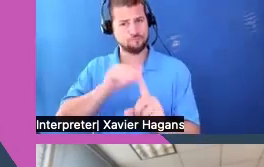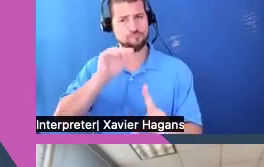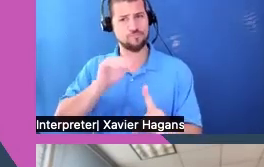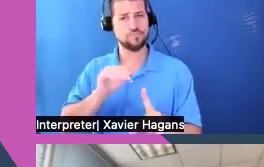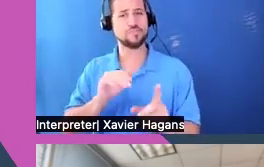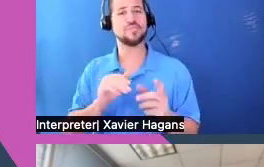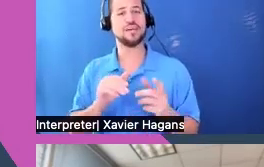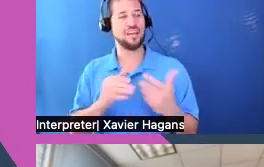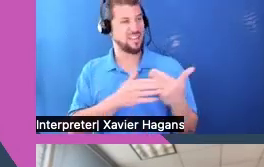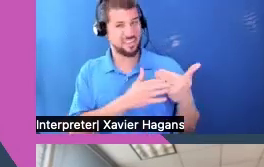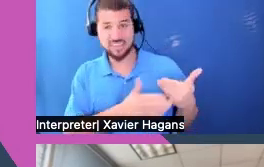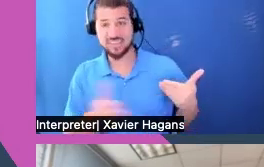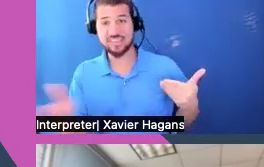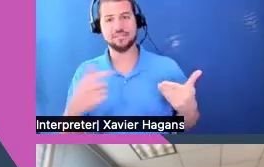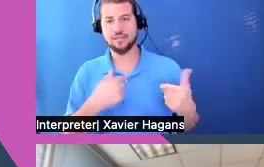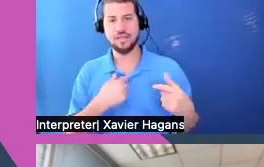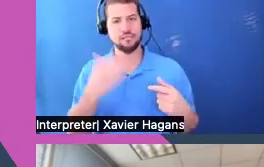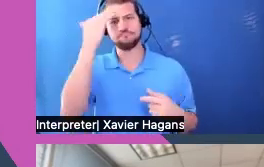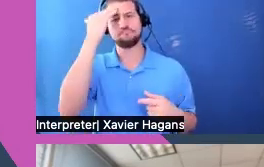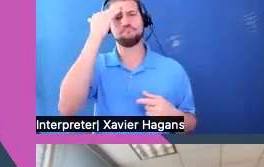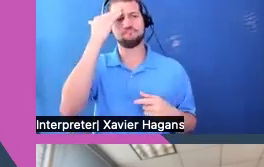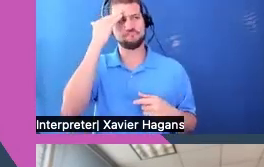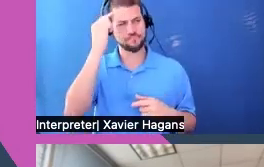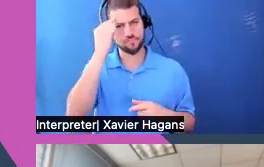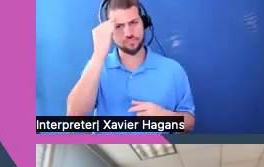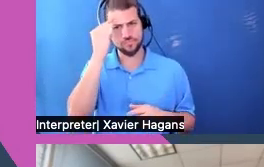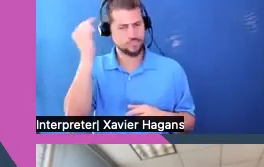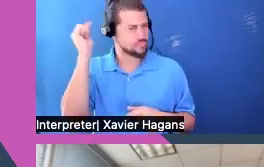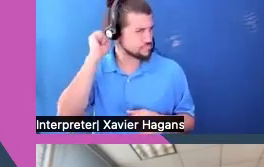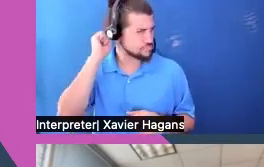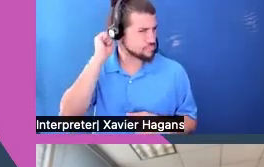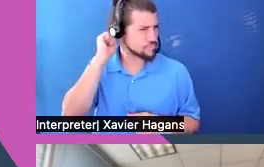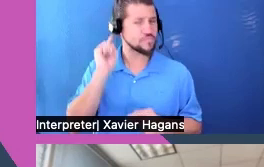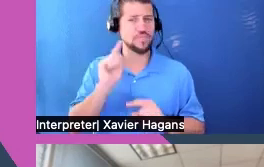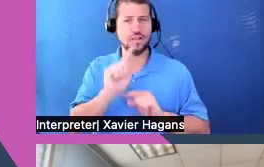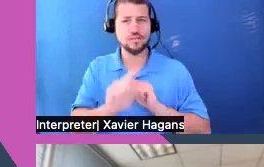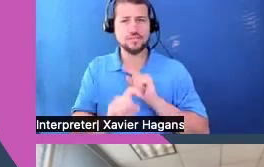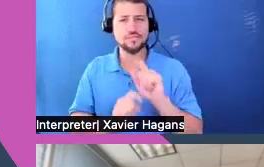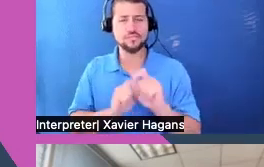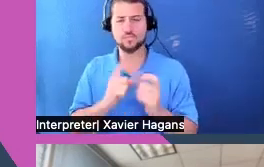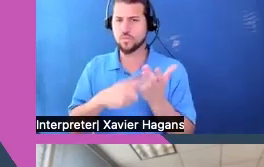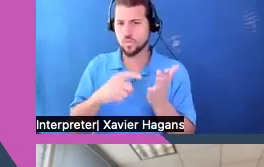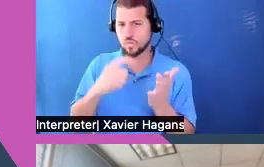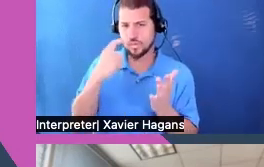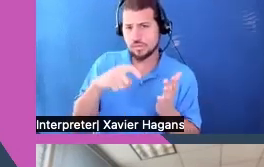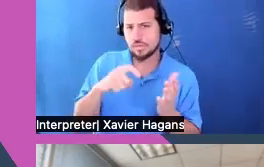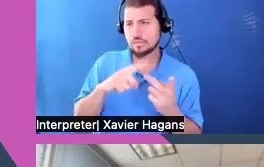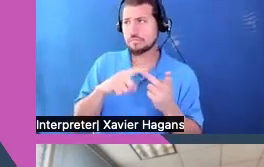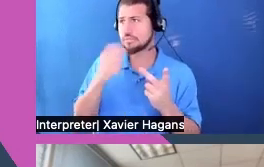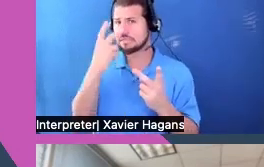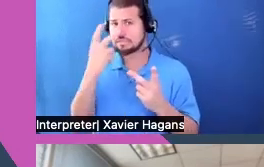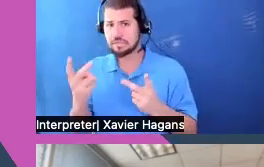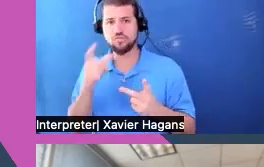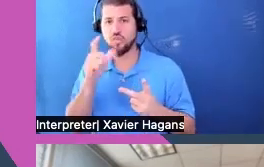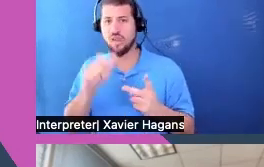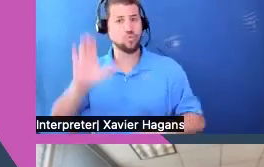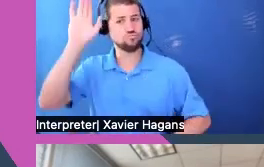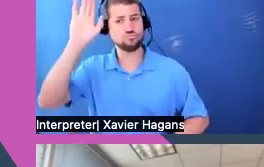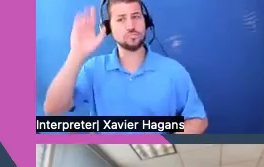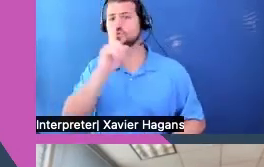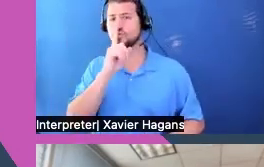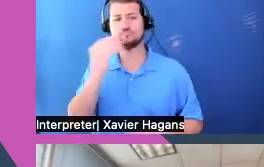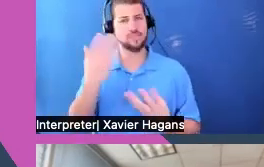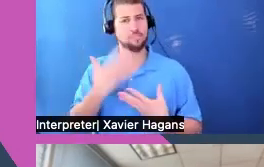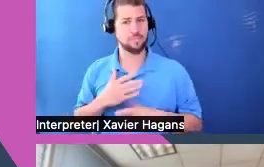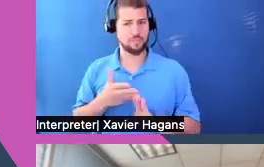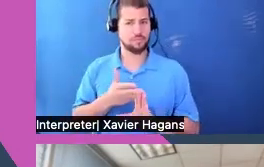been very conscious of it when I go in and asking students, what do you need? What can you see? Has anybody got a problem? You don't have to put your hand up. Let me